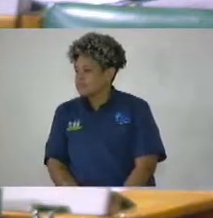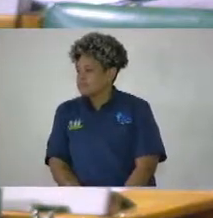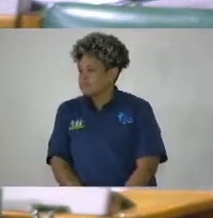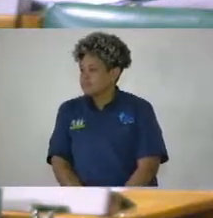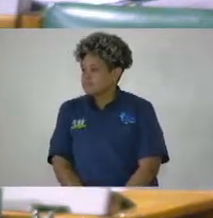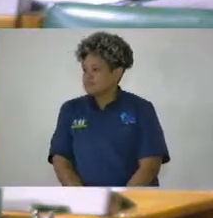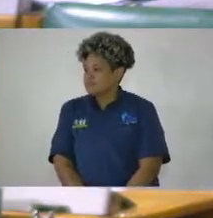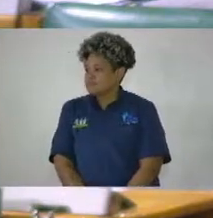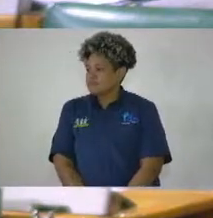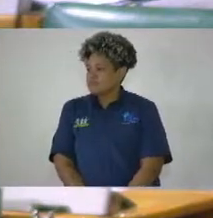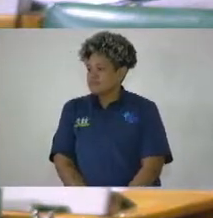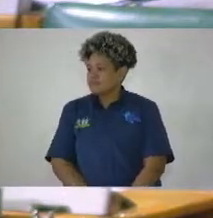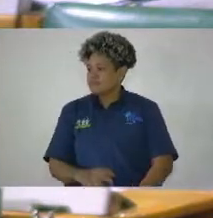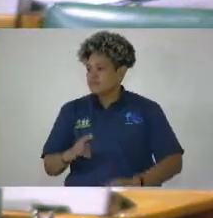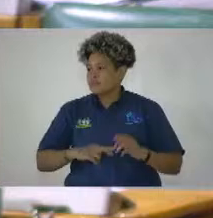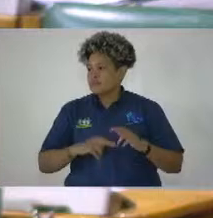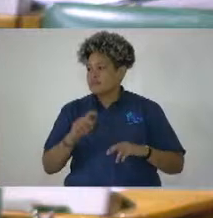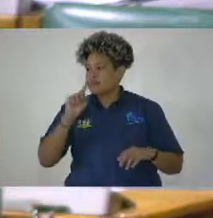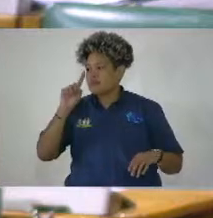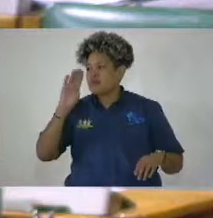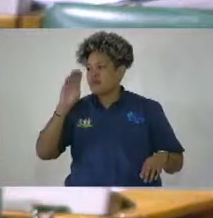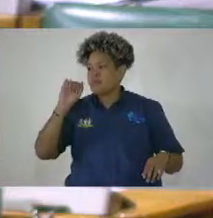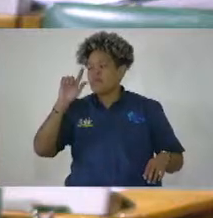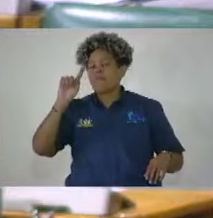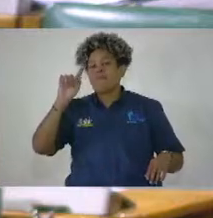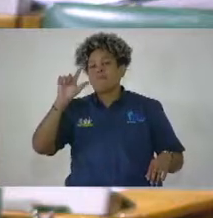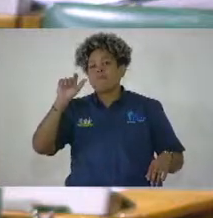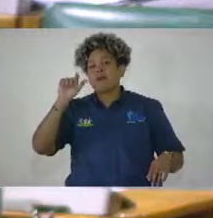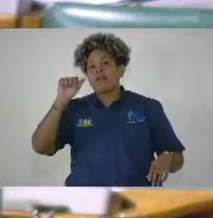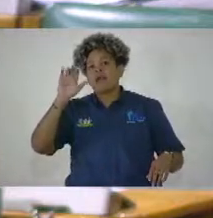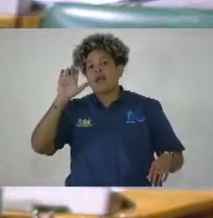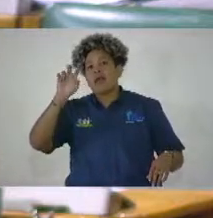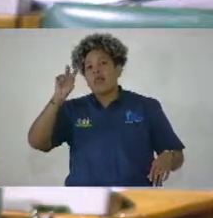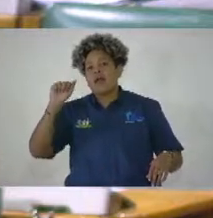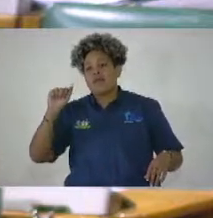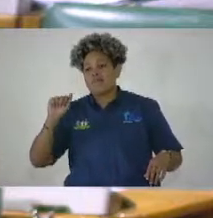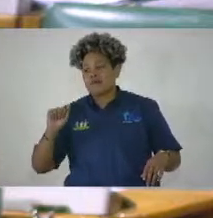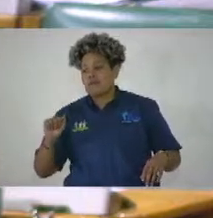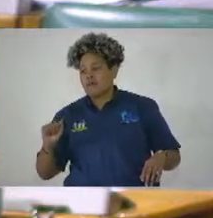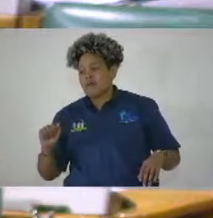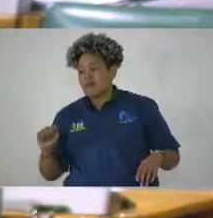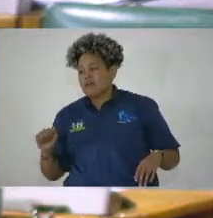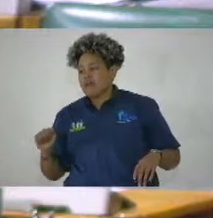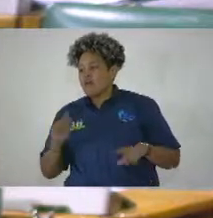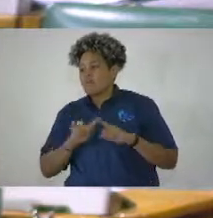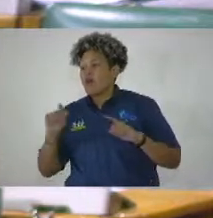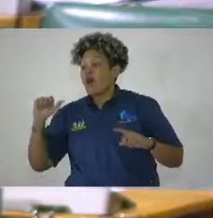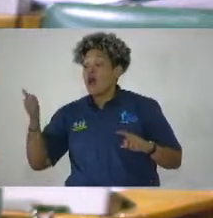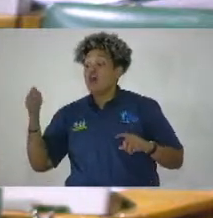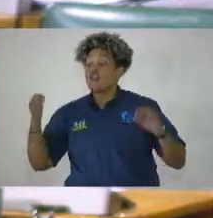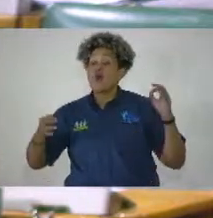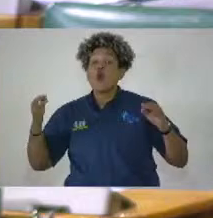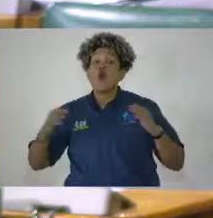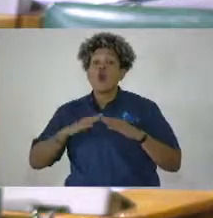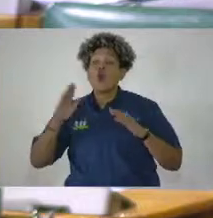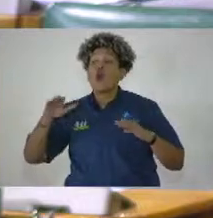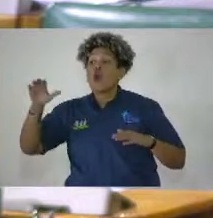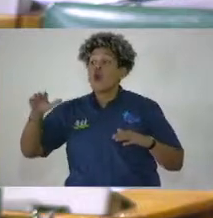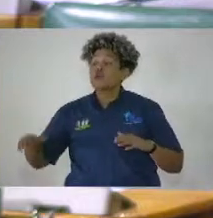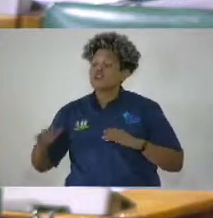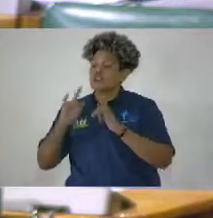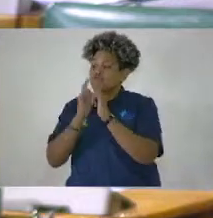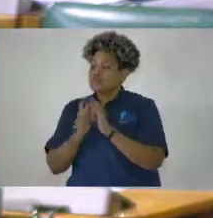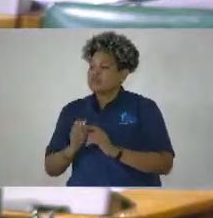Maybe one. All others have been remodeled